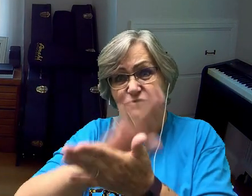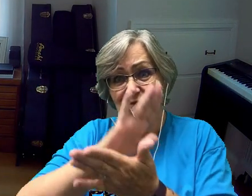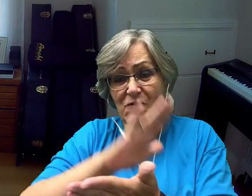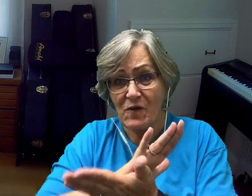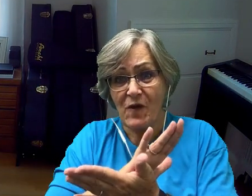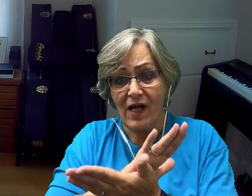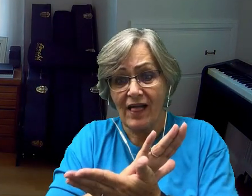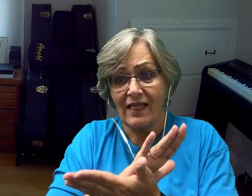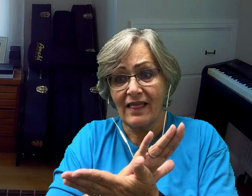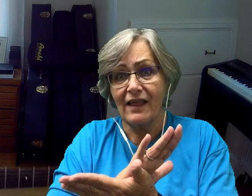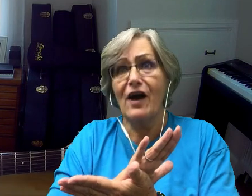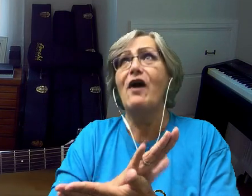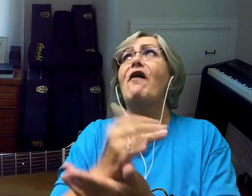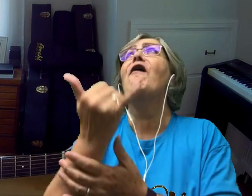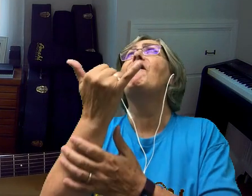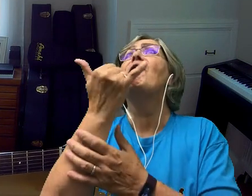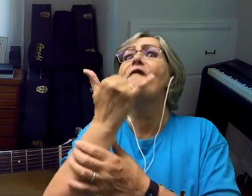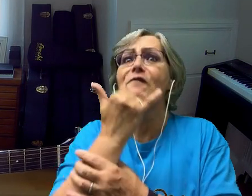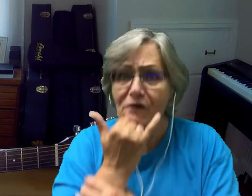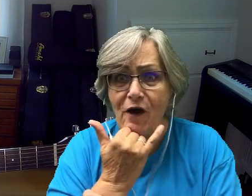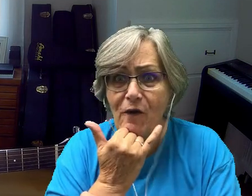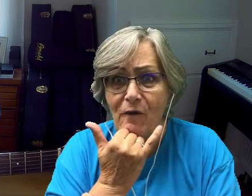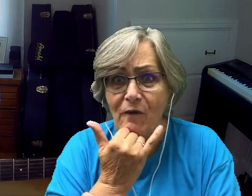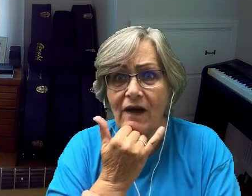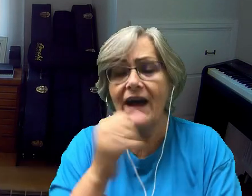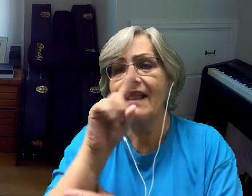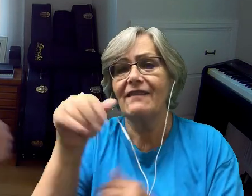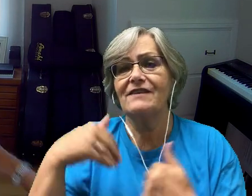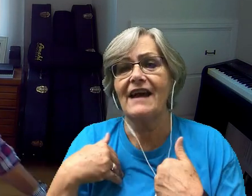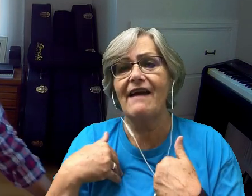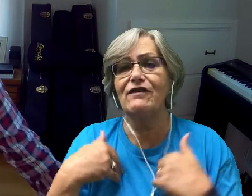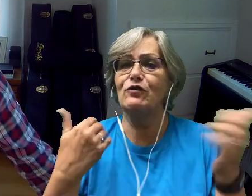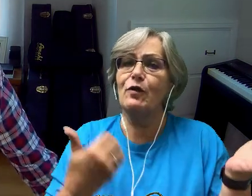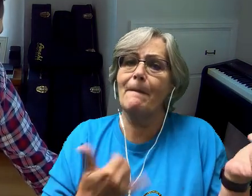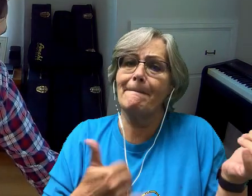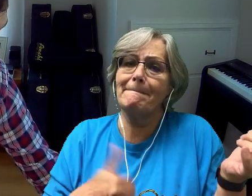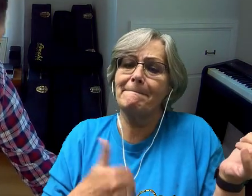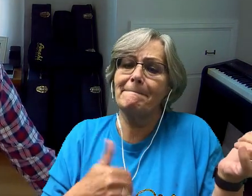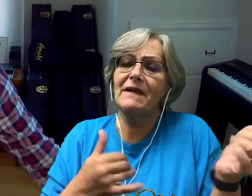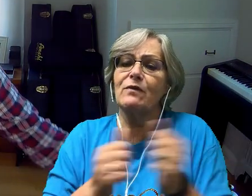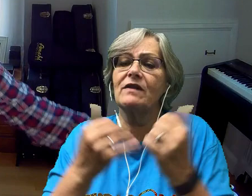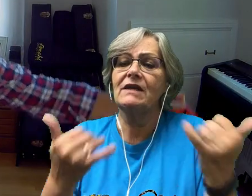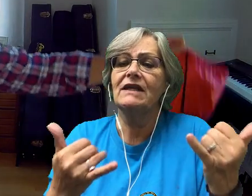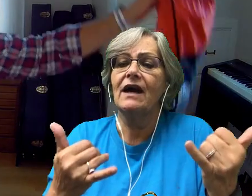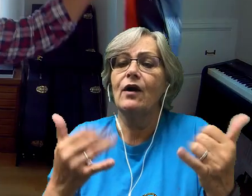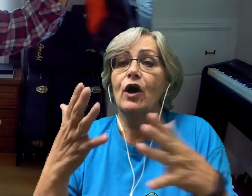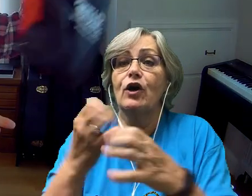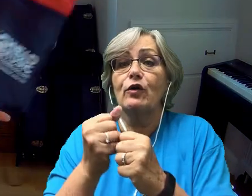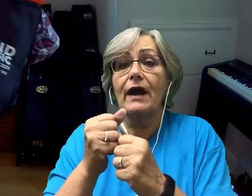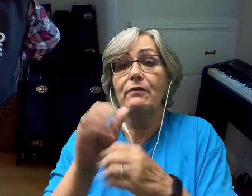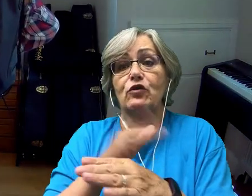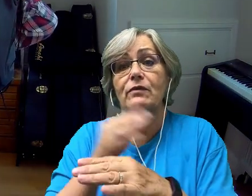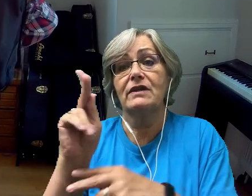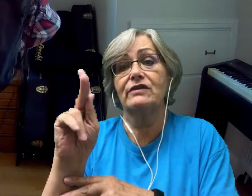in School. Oh, no! I'd love to have you play along with me. Right now, go ahead